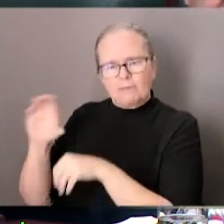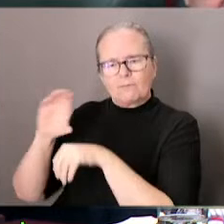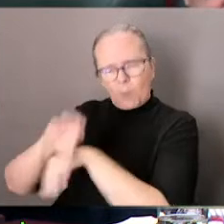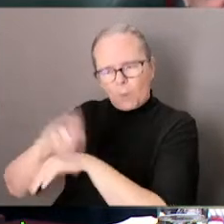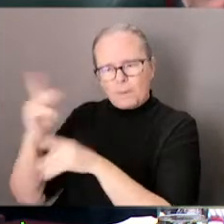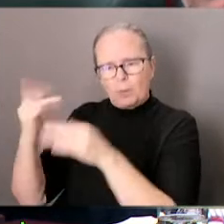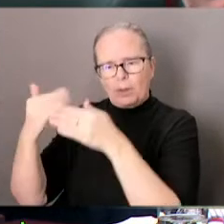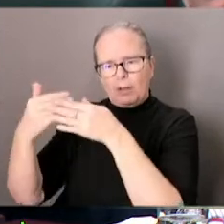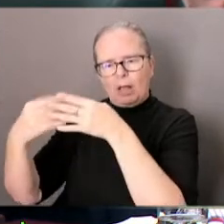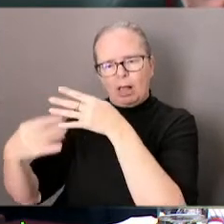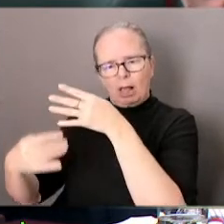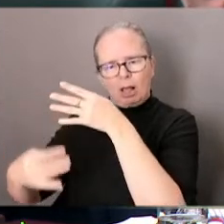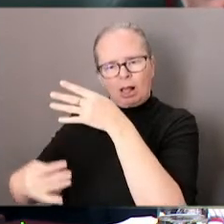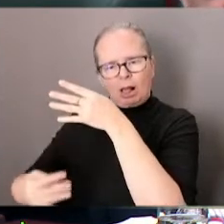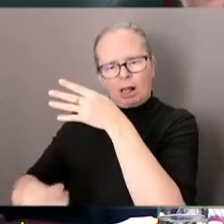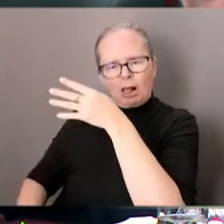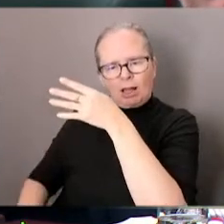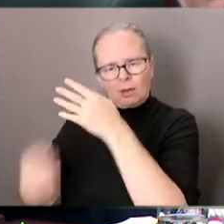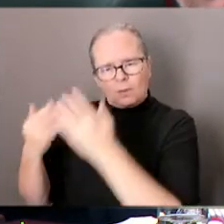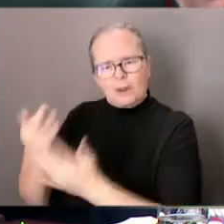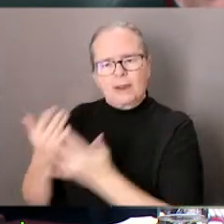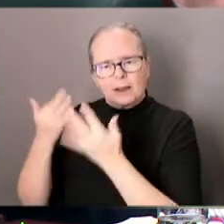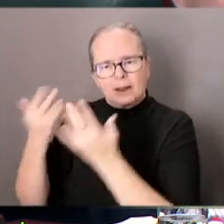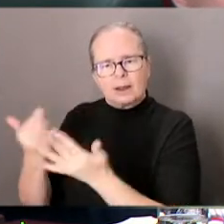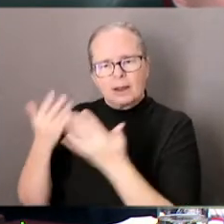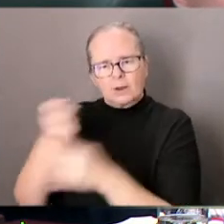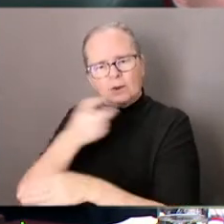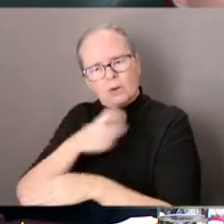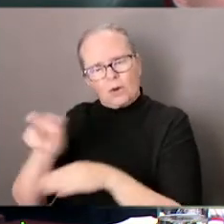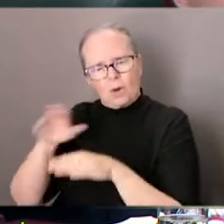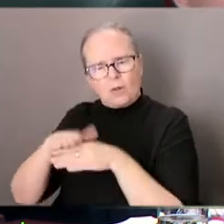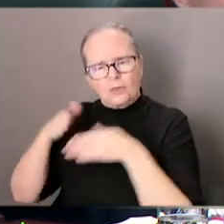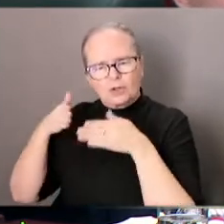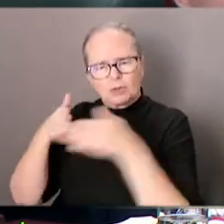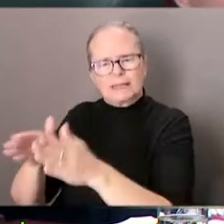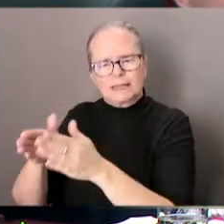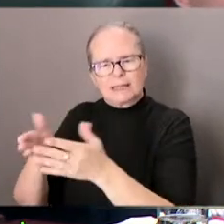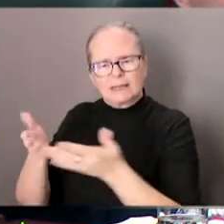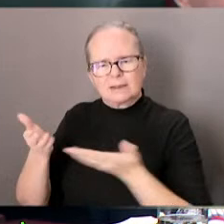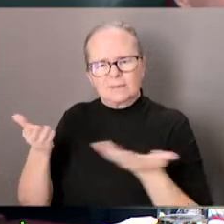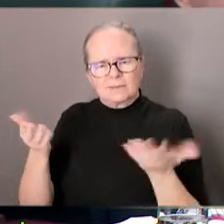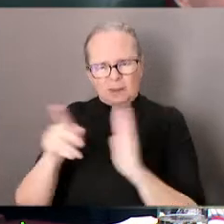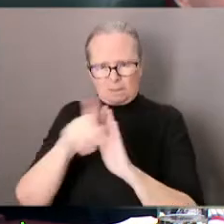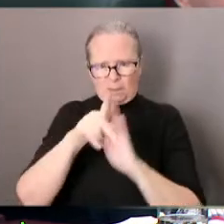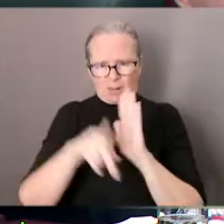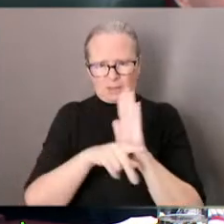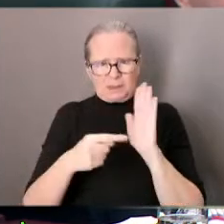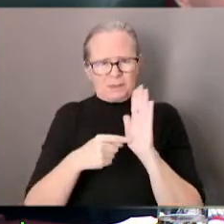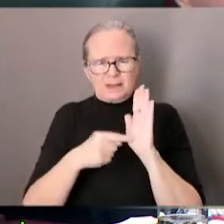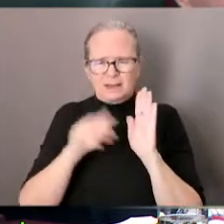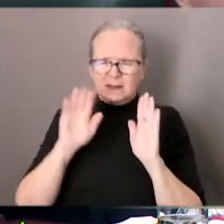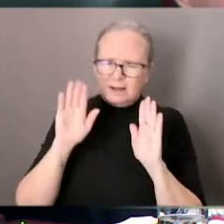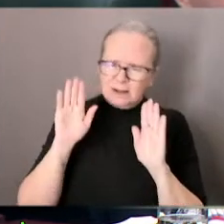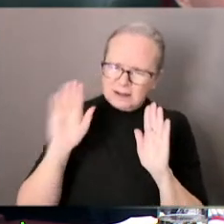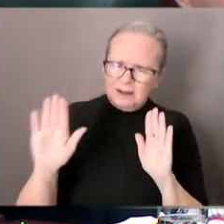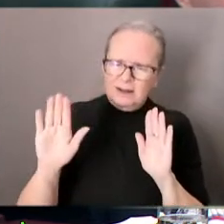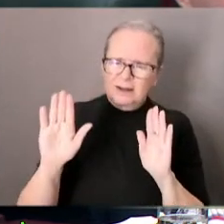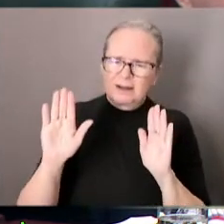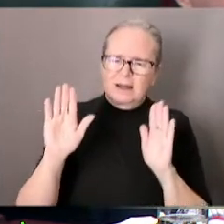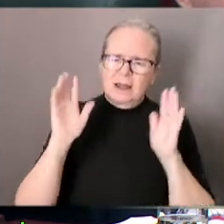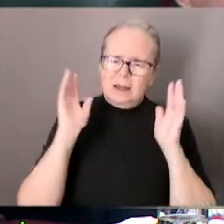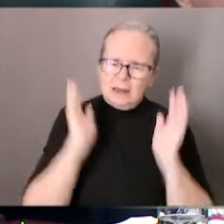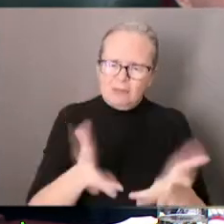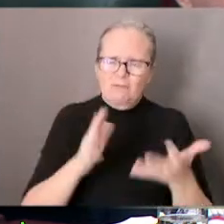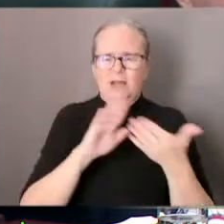tents essentially the policies of the NDP with regards to this file leave communities in crisis we've seen it in LA we see it in the downtown